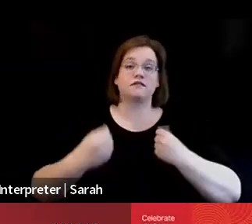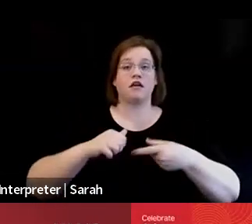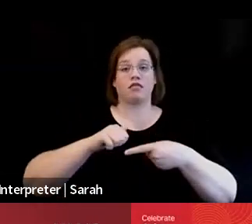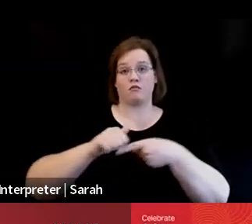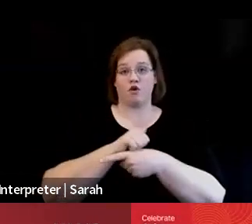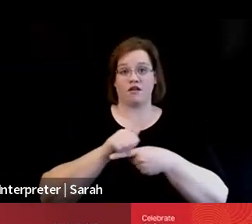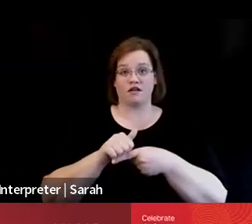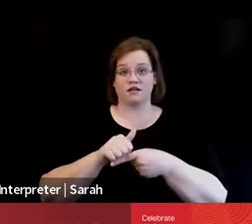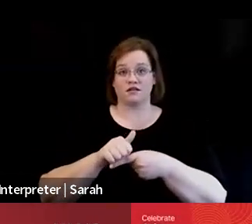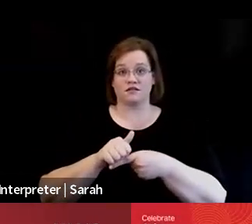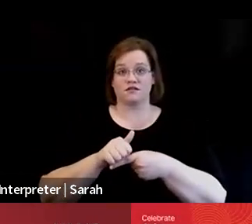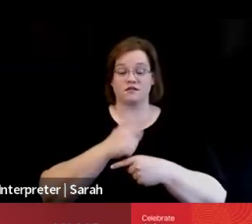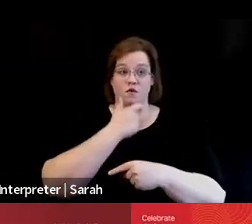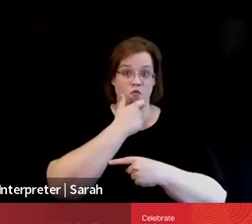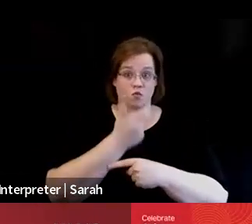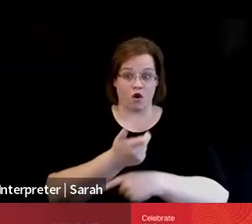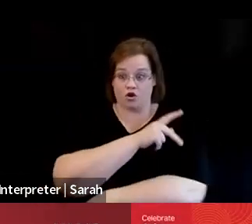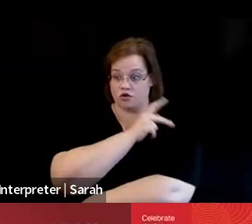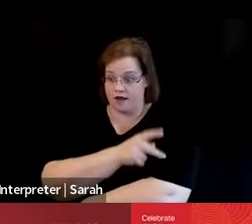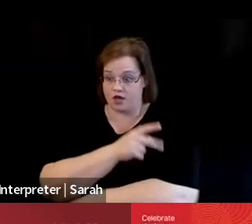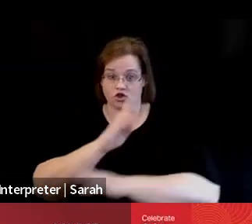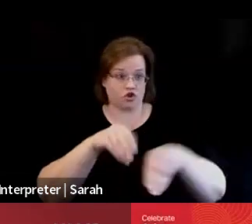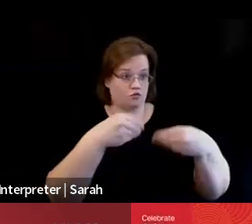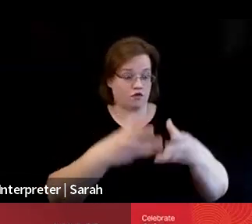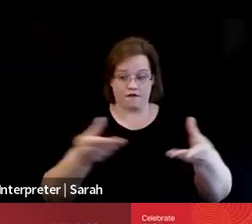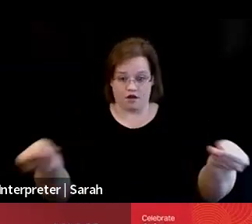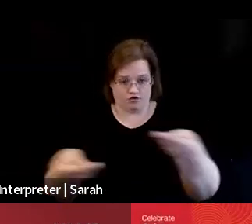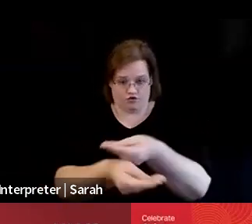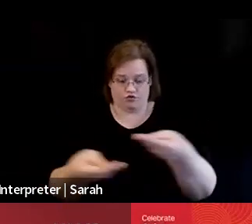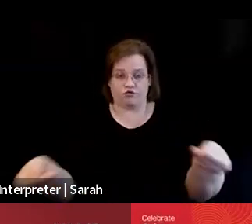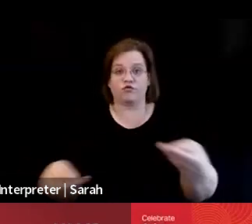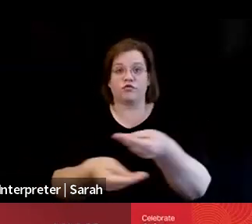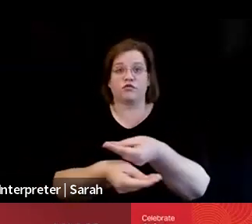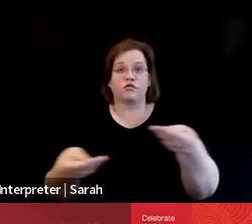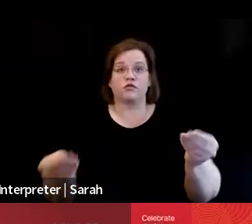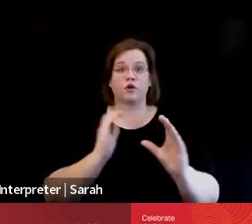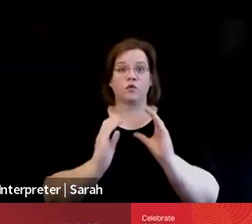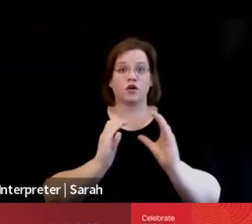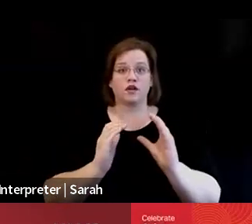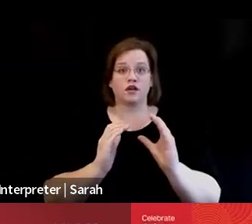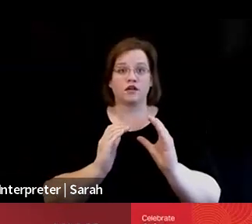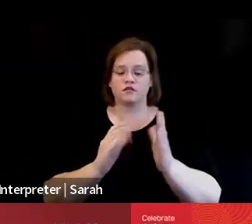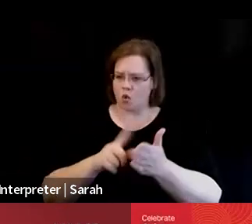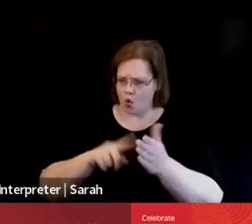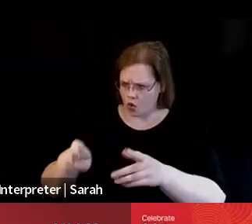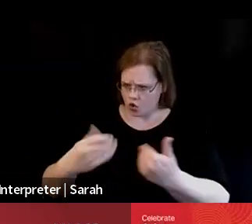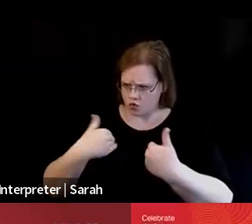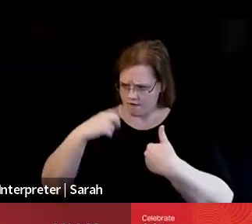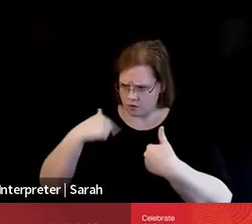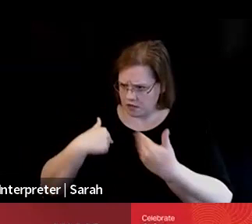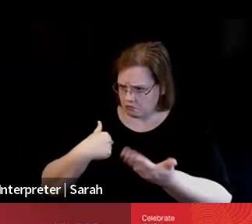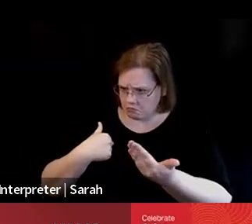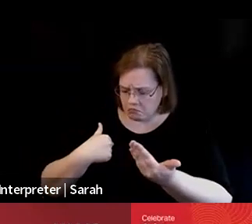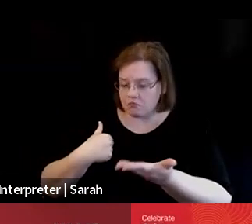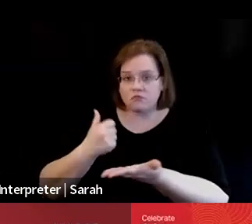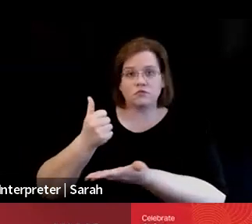and watching patient-provider communication. And what we tend to see is people say, what questions do you have for me? Is there anything I can